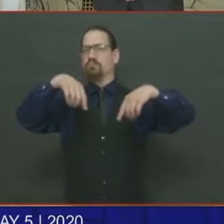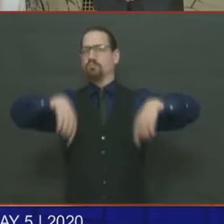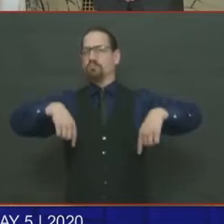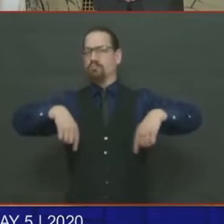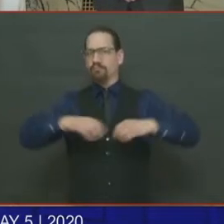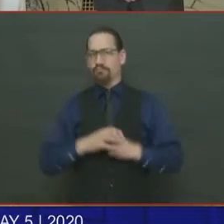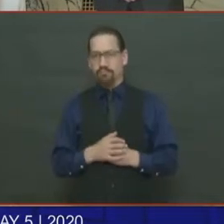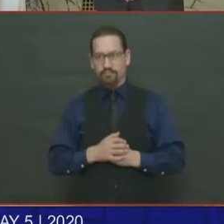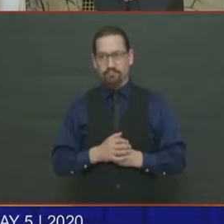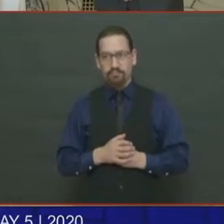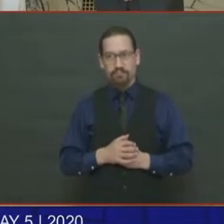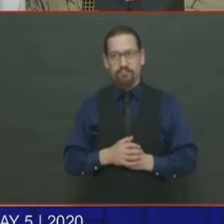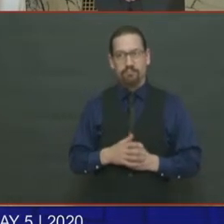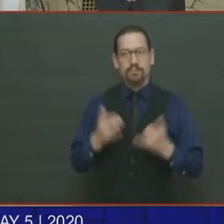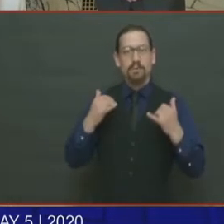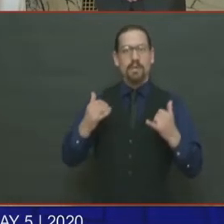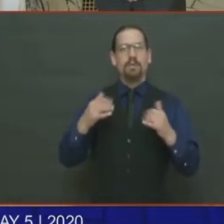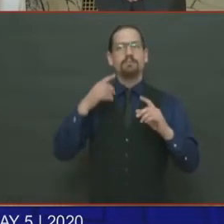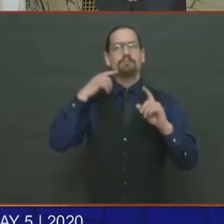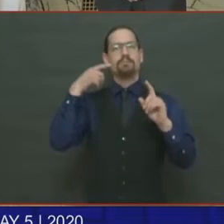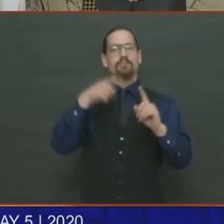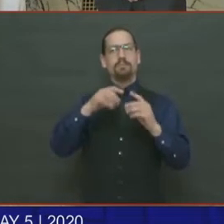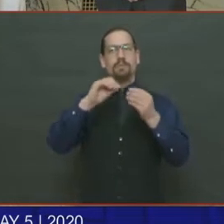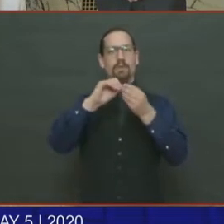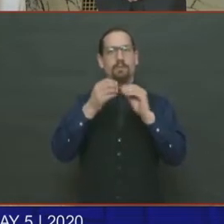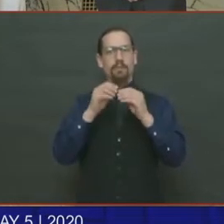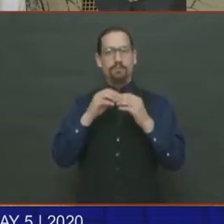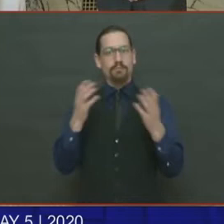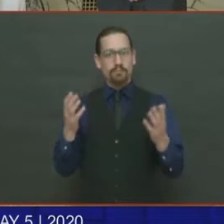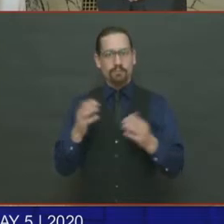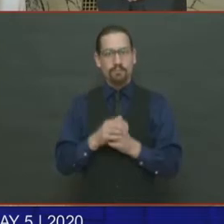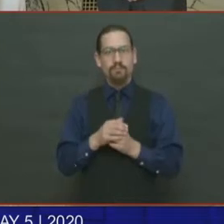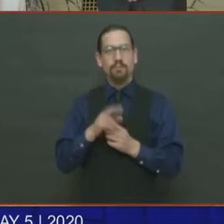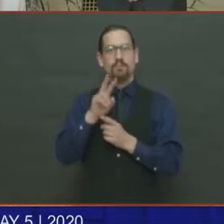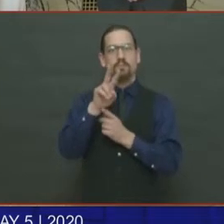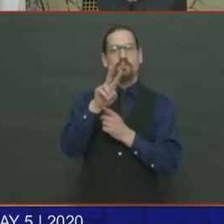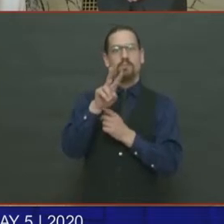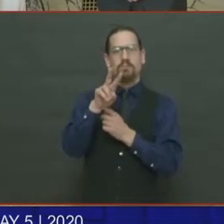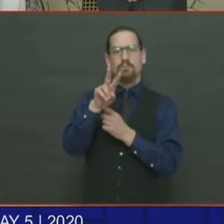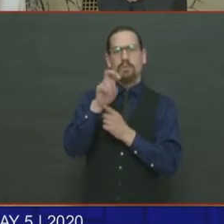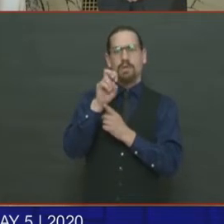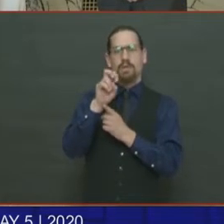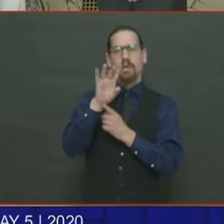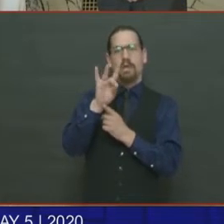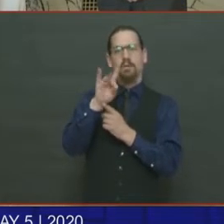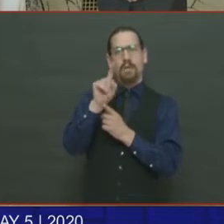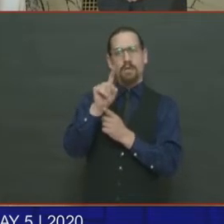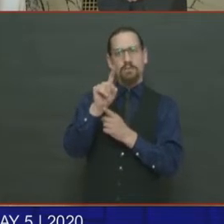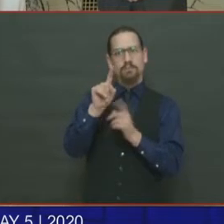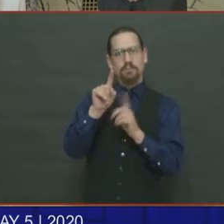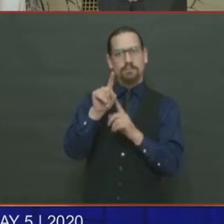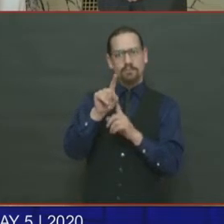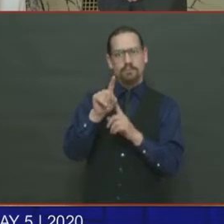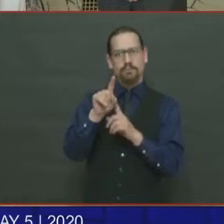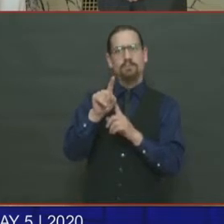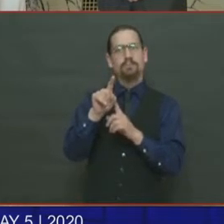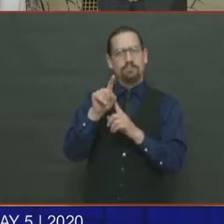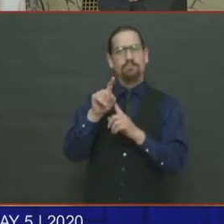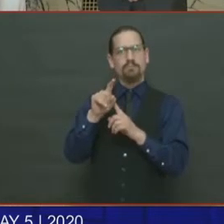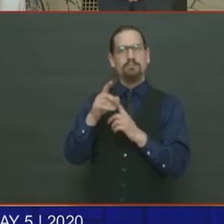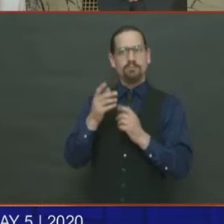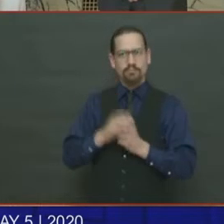cases. Things certainly can change, but the relative stability in this number is something we are considering